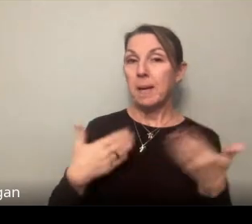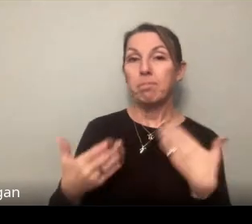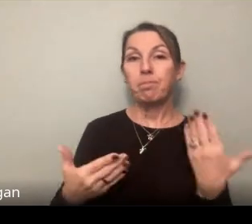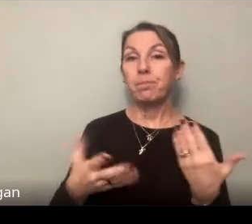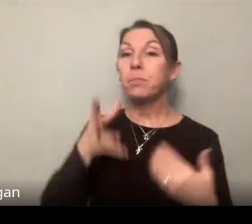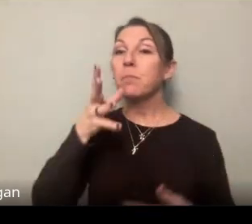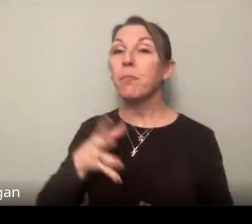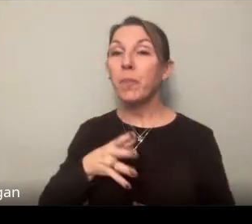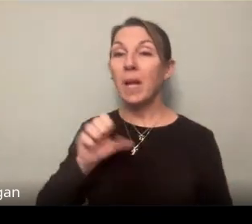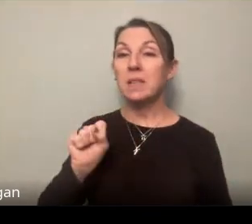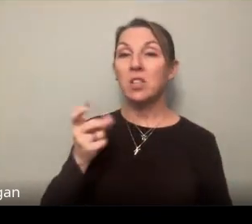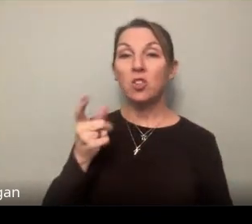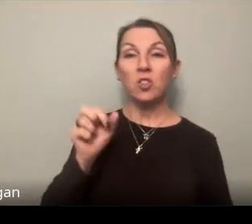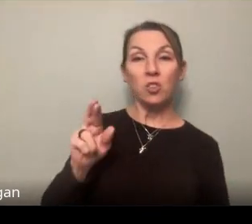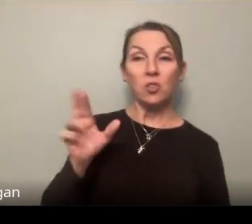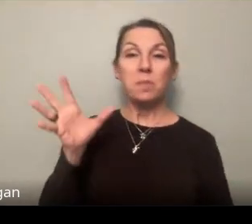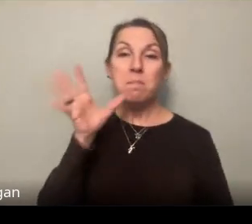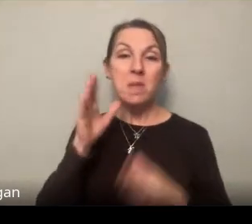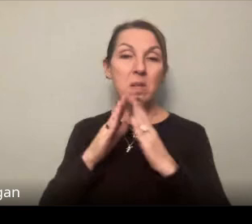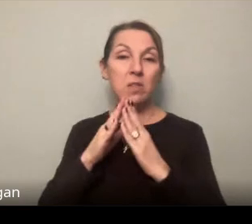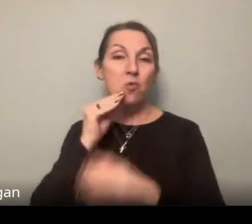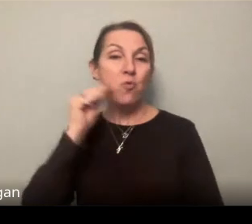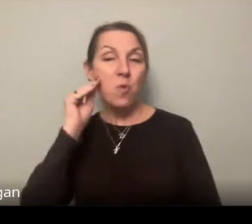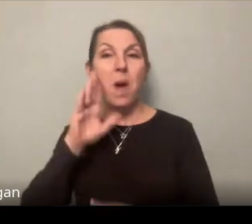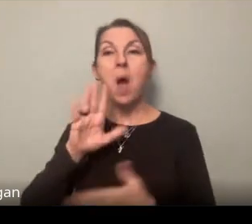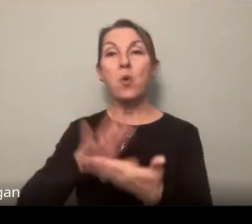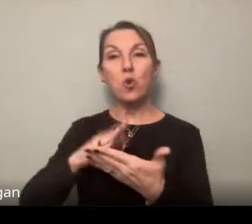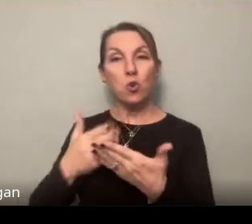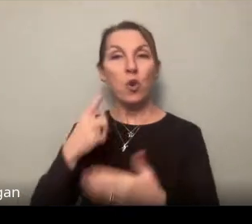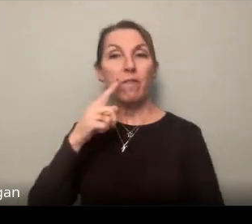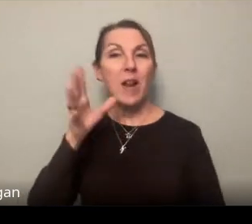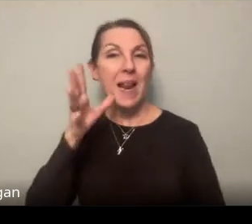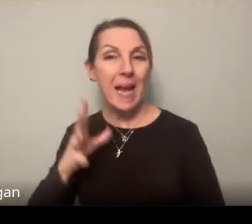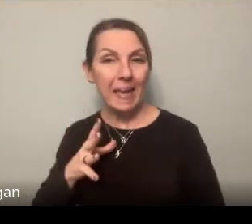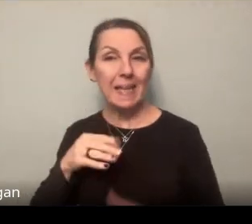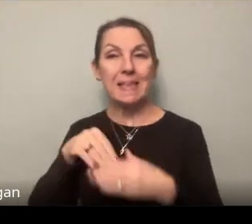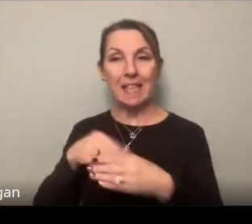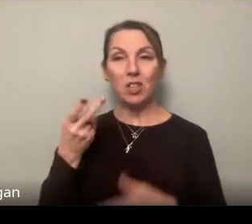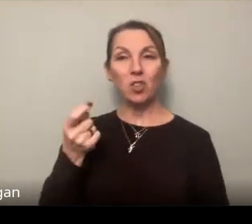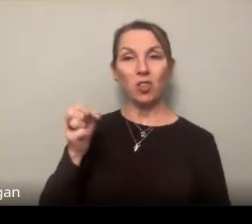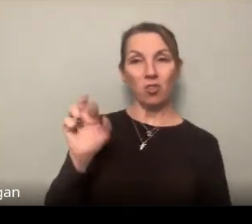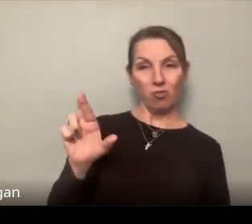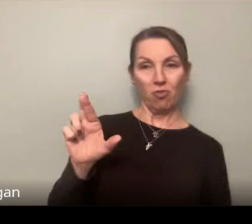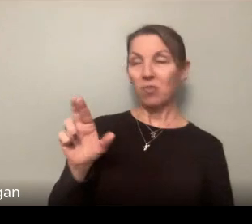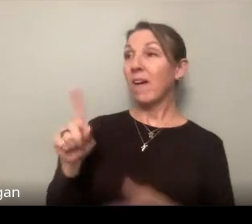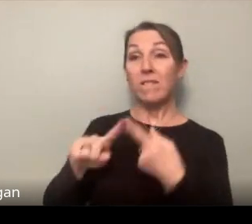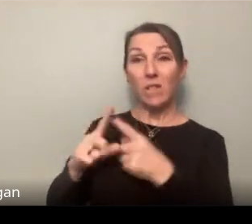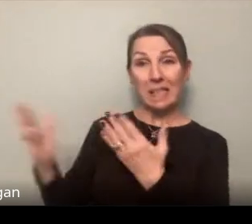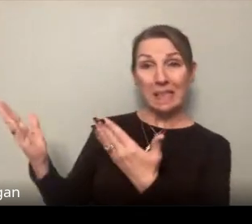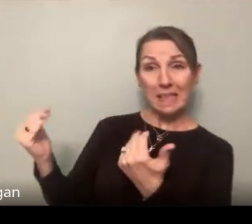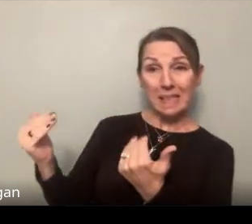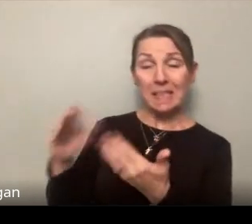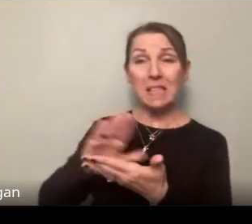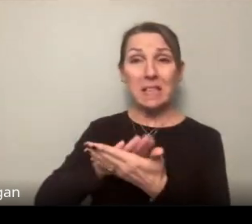the women's shelter, mother's home, and I would cook a meal for the ladies in the shelter. So I would have my friends come and I would fry the